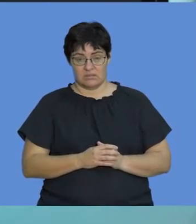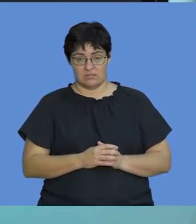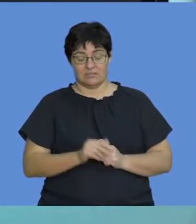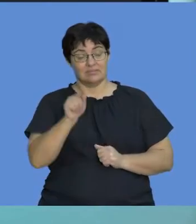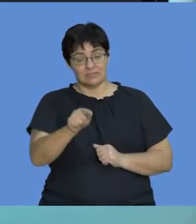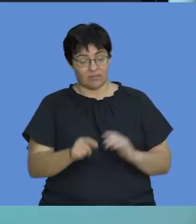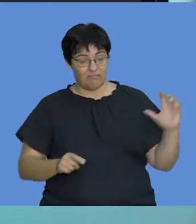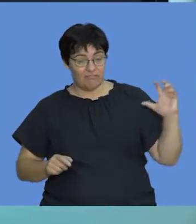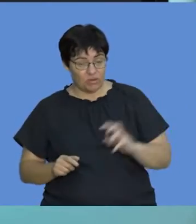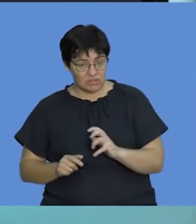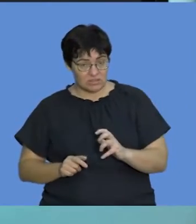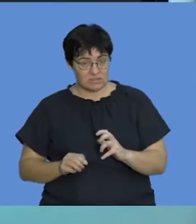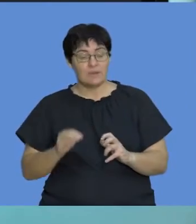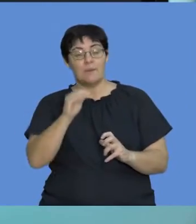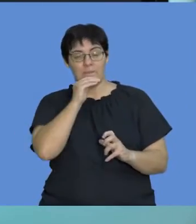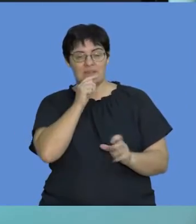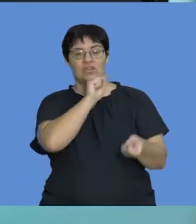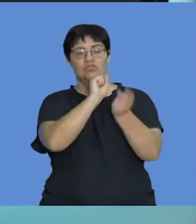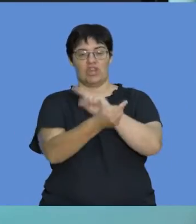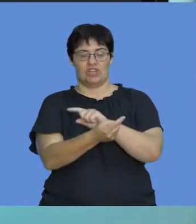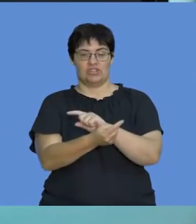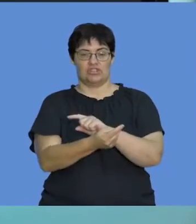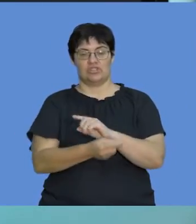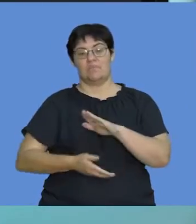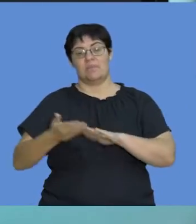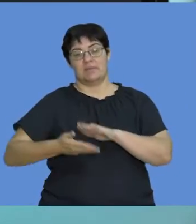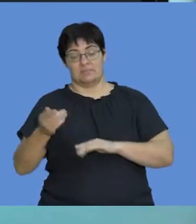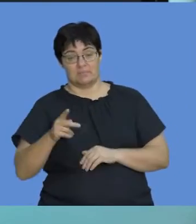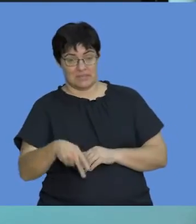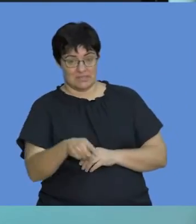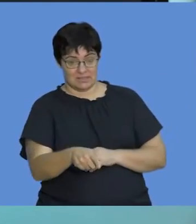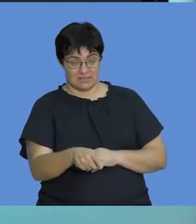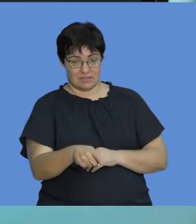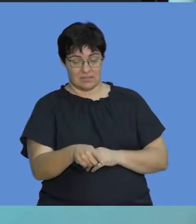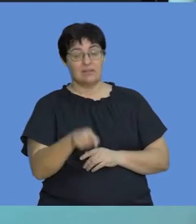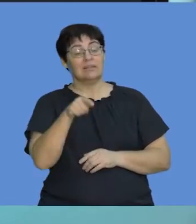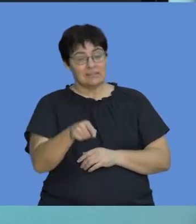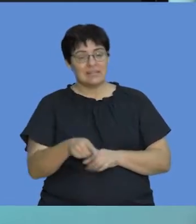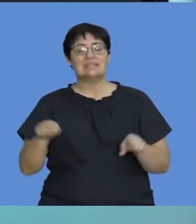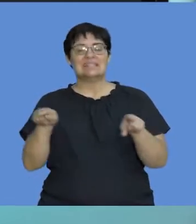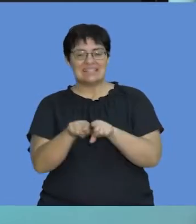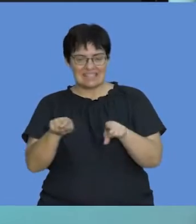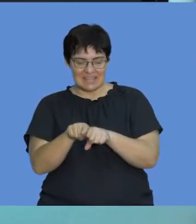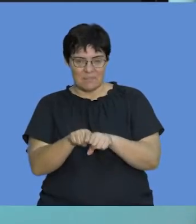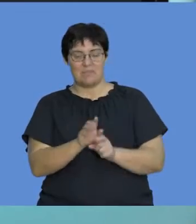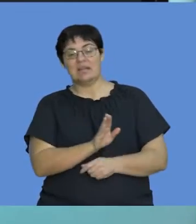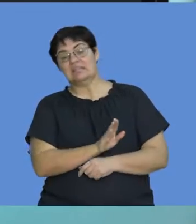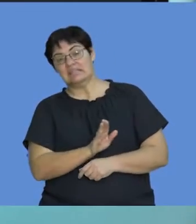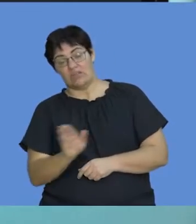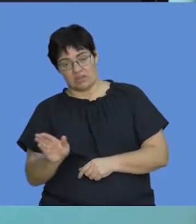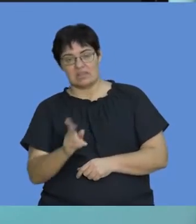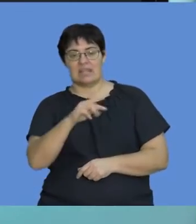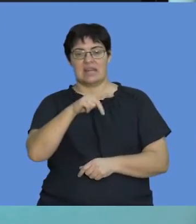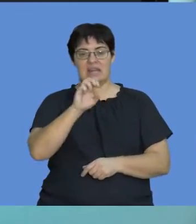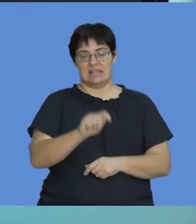That net force causes the change in momentum. That change in momentum has the same direction as